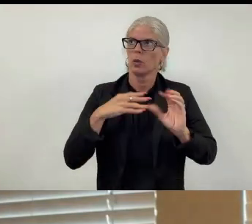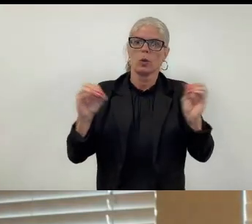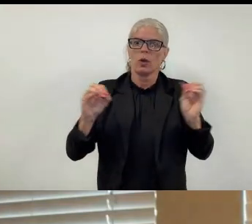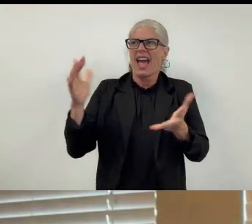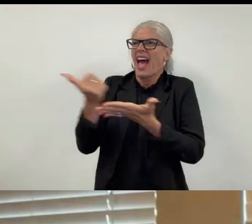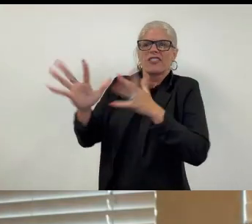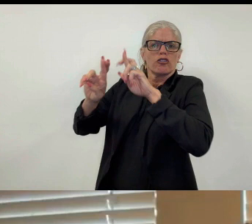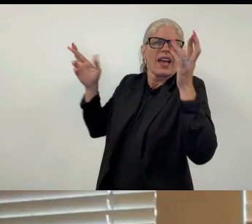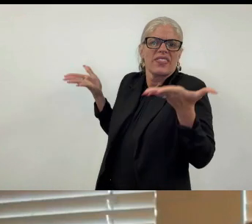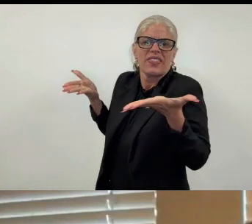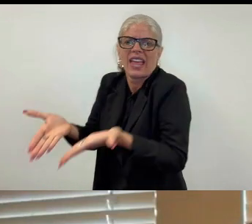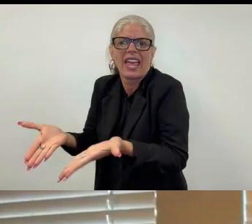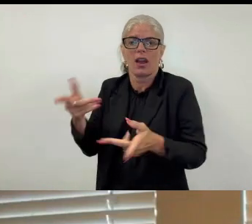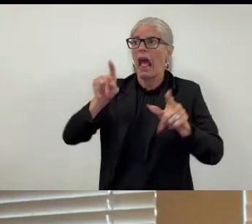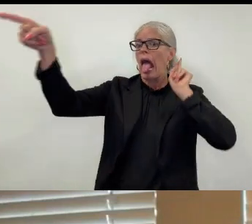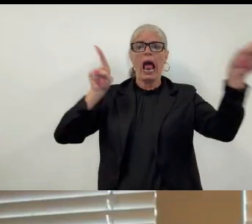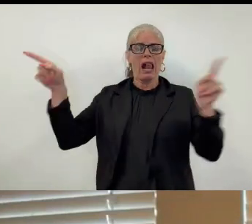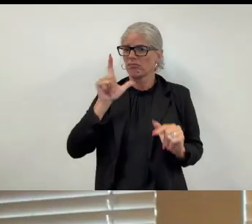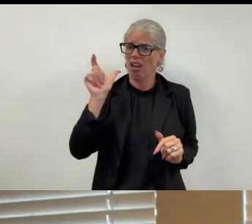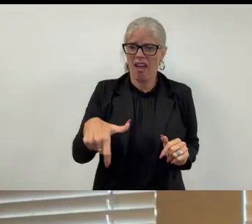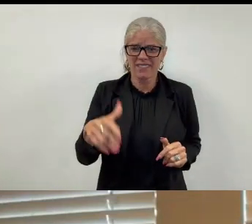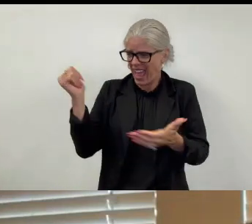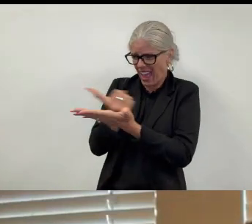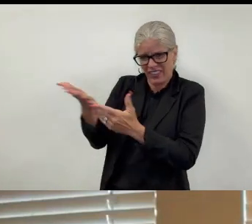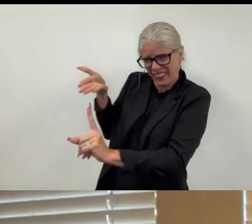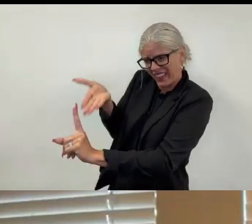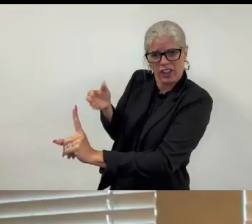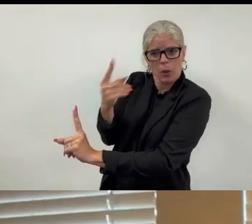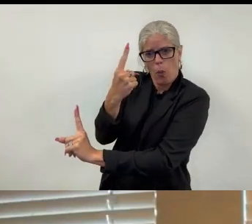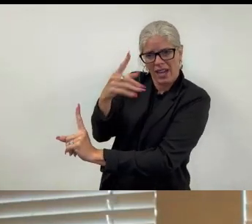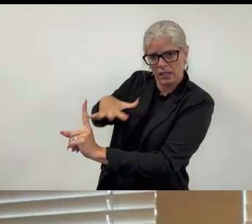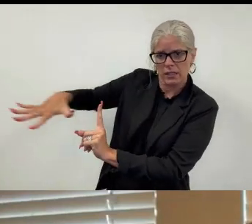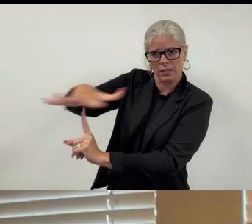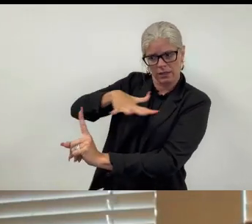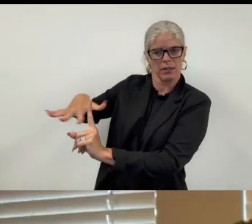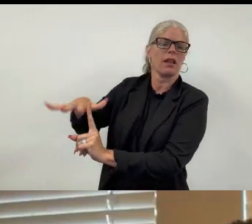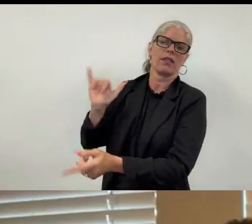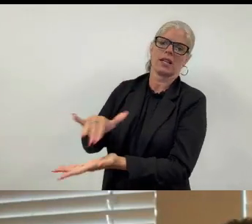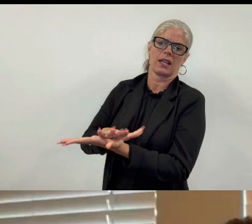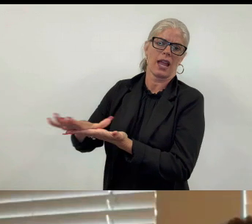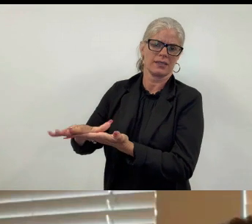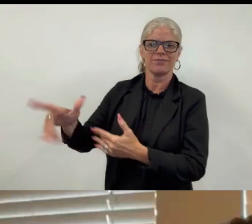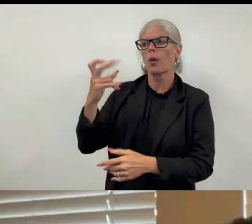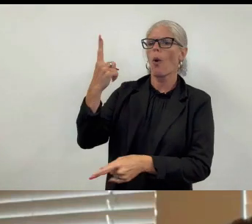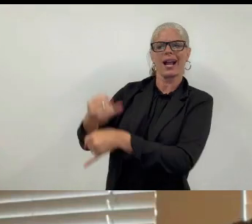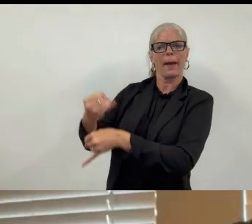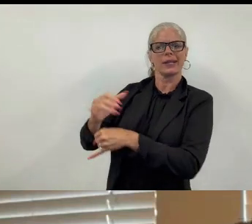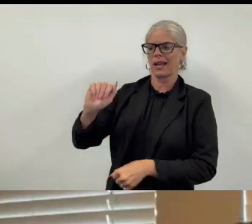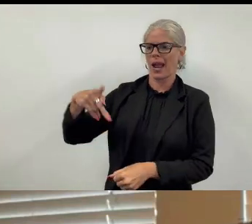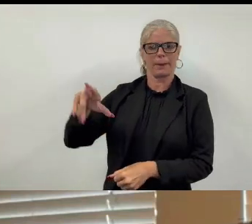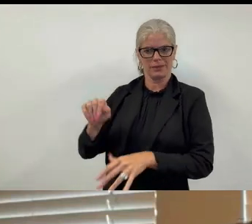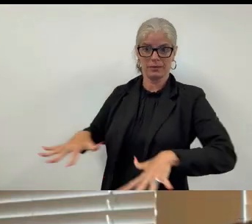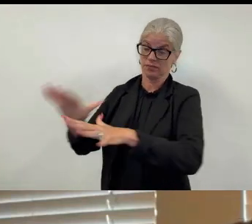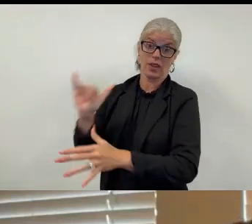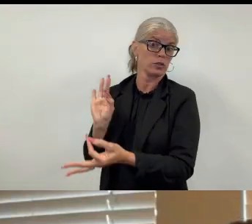are we going from this place to that place? Like everything being all in one kind of campus was actually really, really useful. And